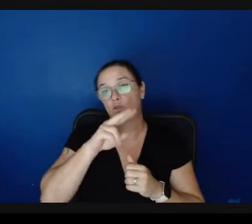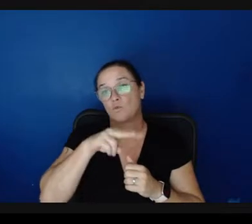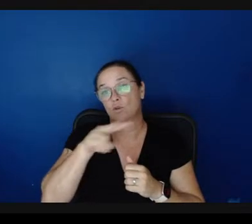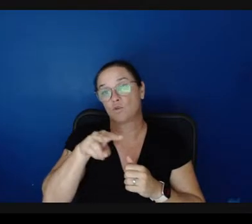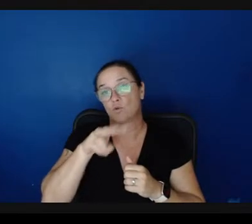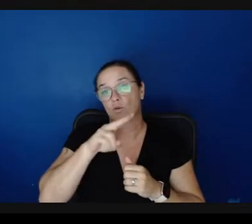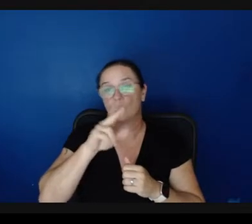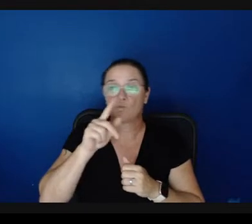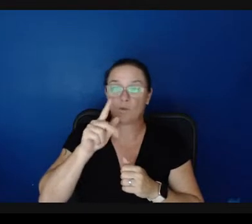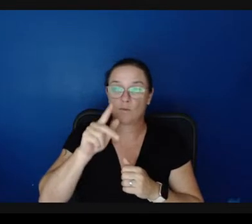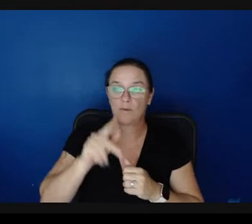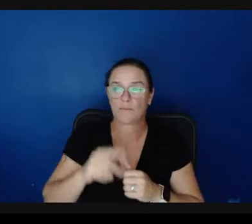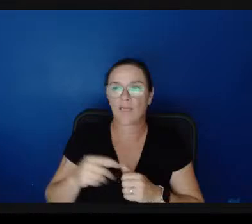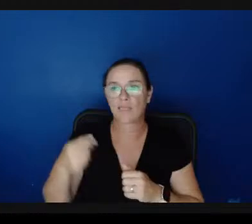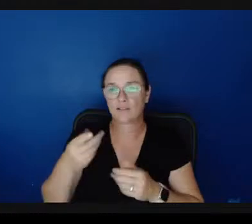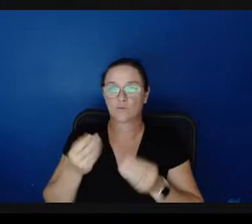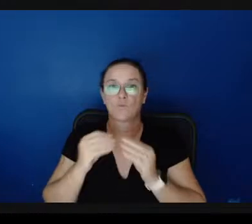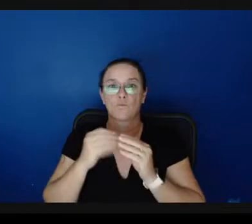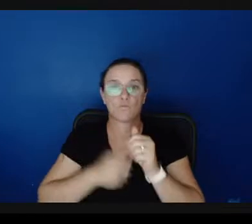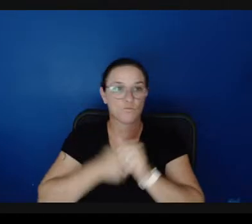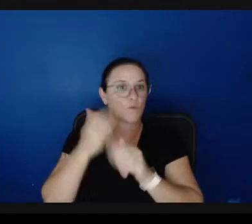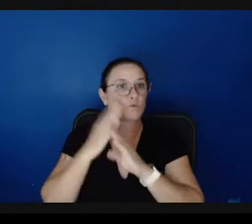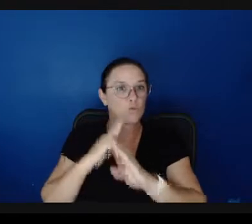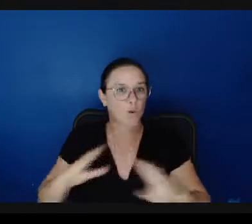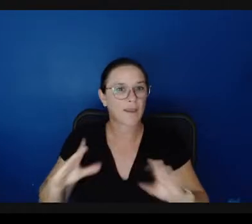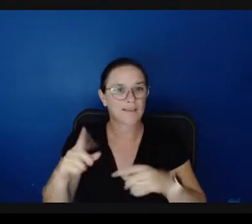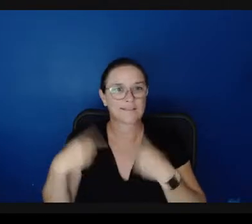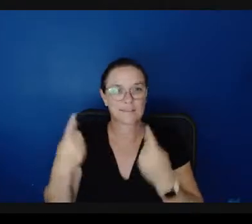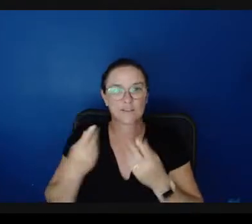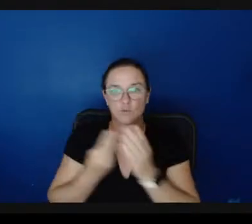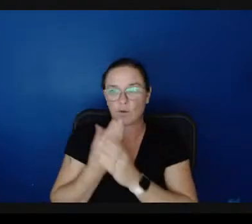quietest year thus far of Mauna Loa since that eruption.